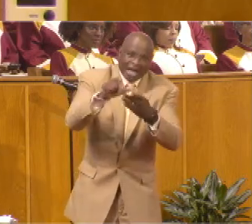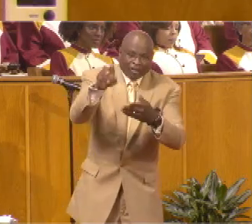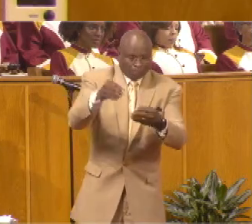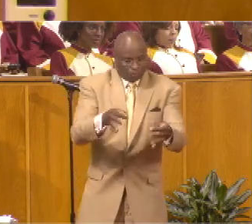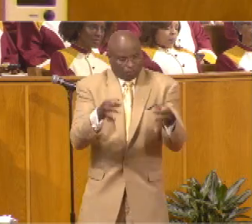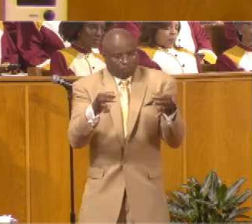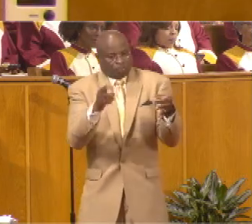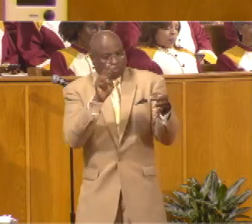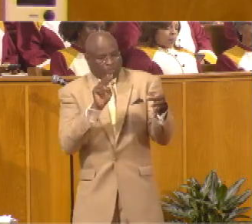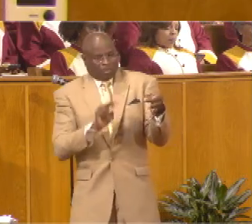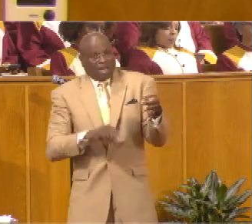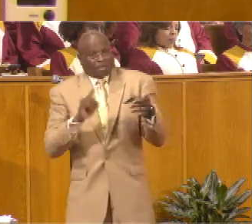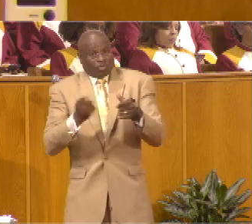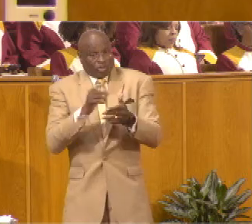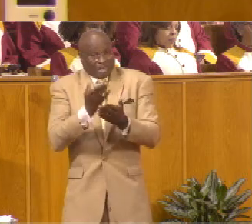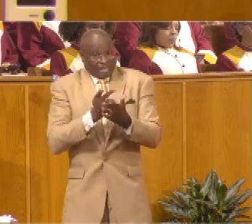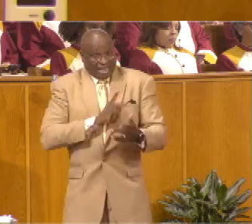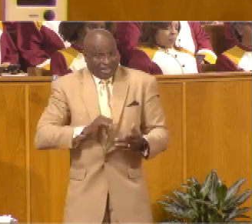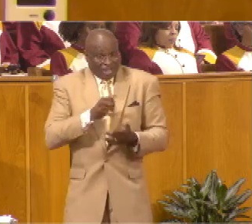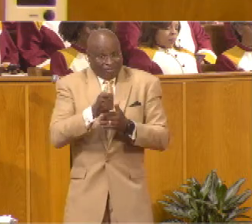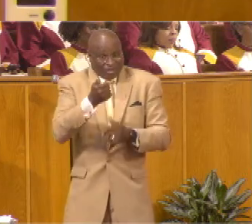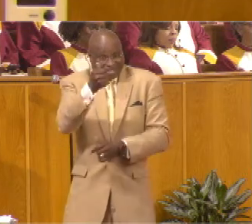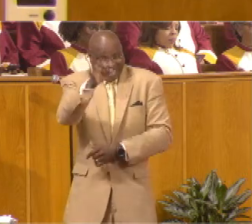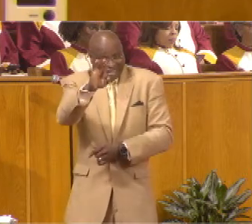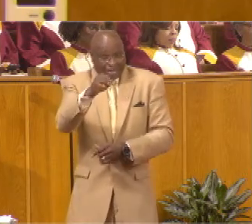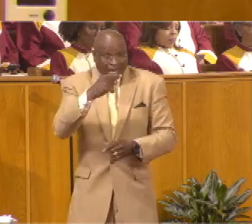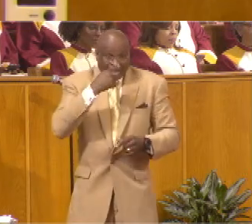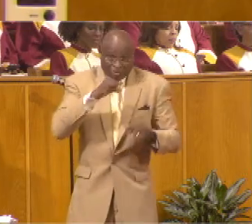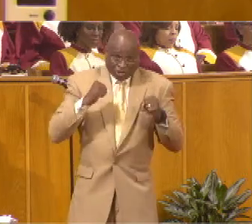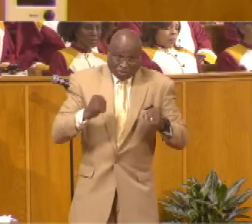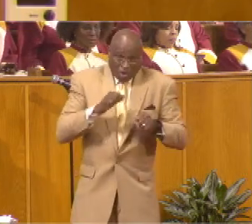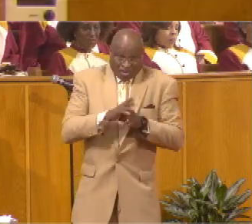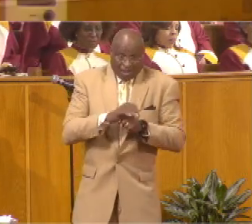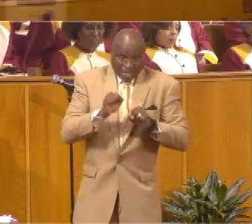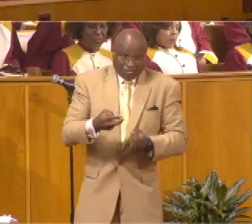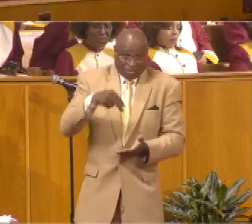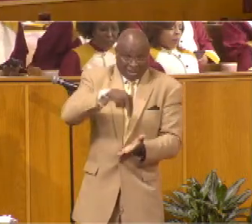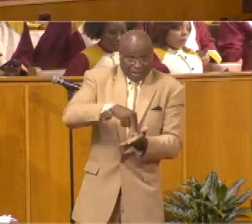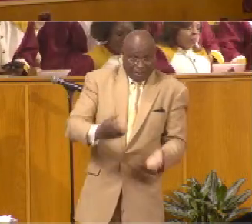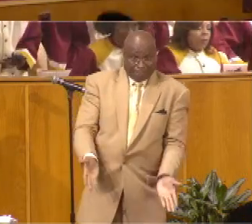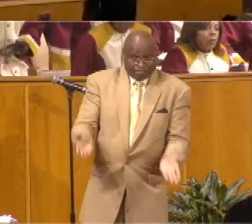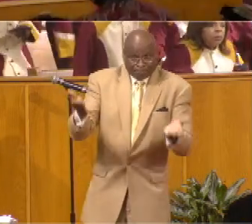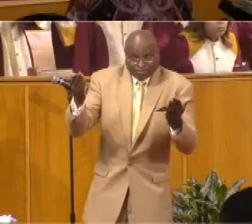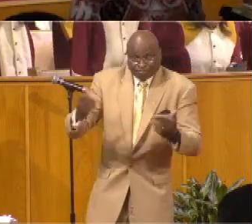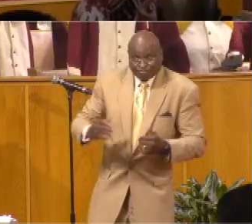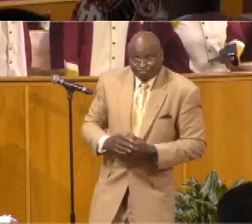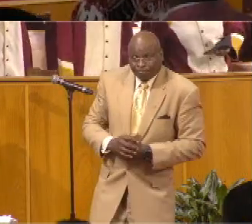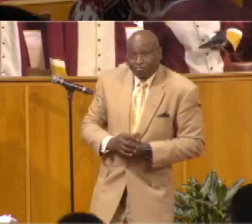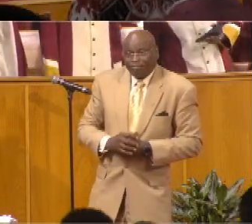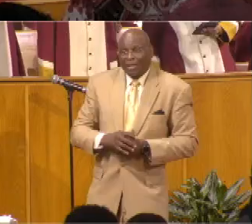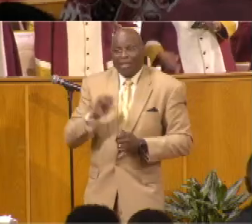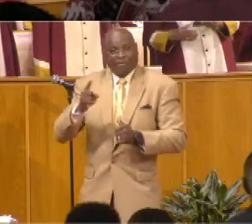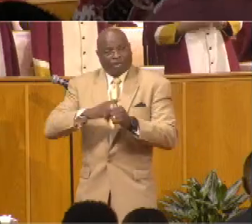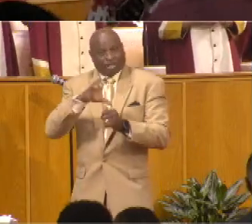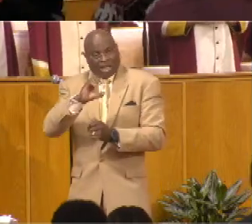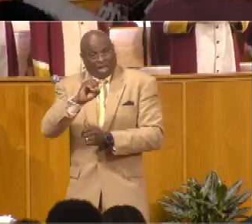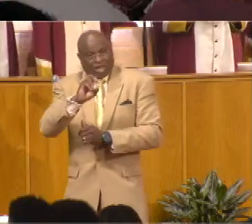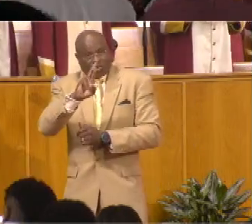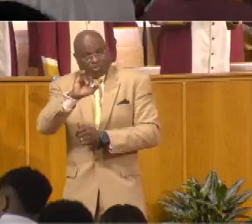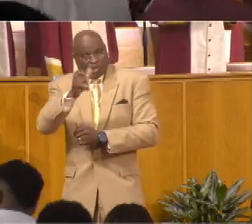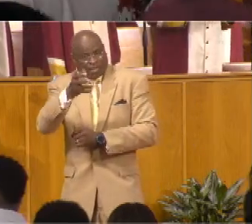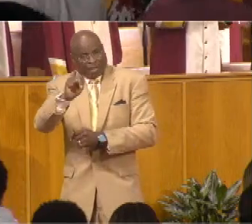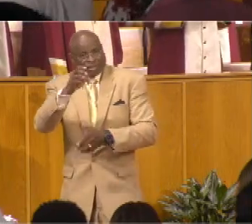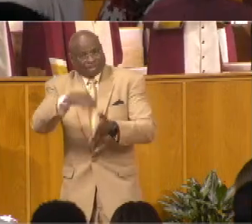of the Bible, the first 19 verses. If you're physically able, won't you stand with us to hear the reading of God's word in 1 Corinthians chapter